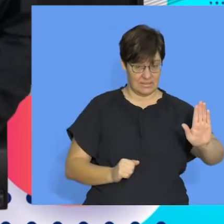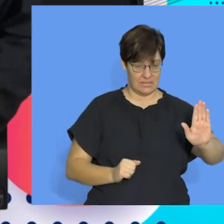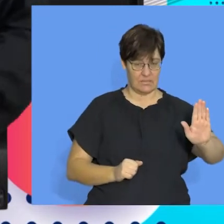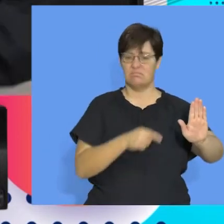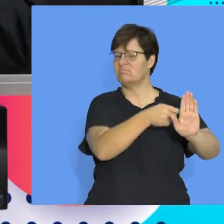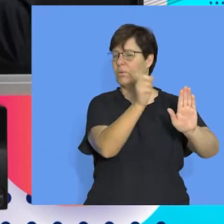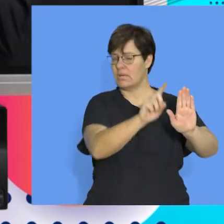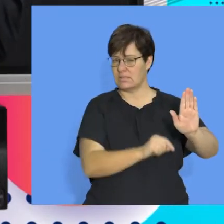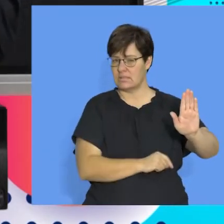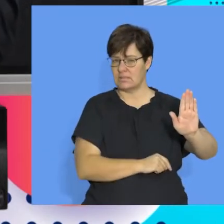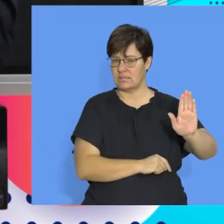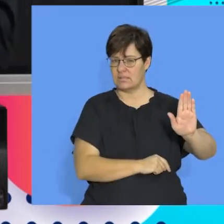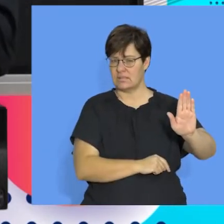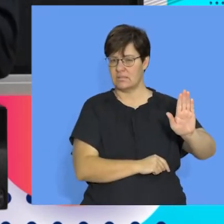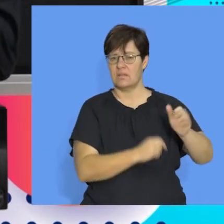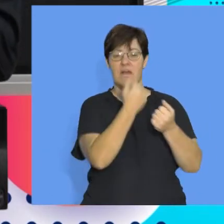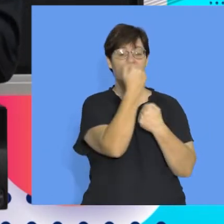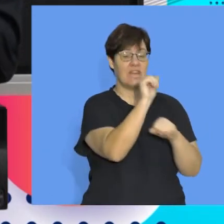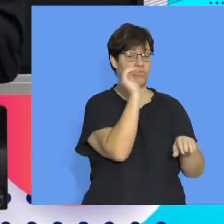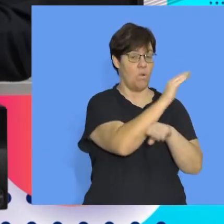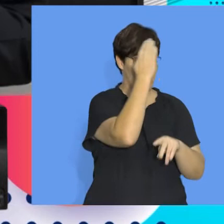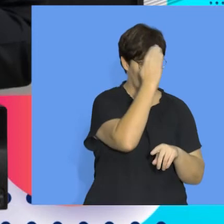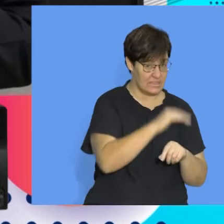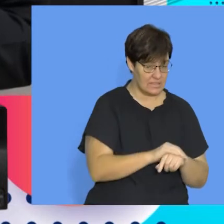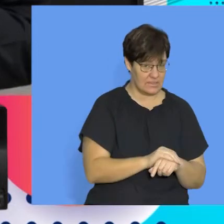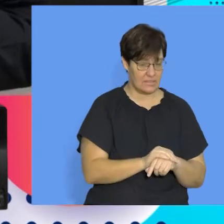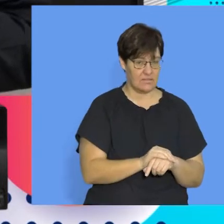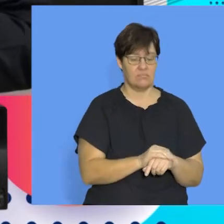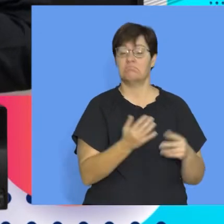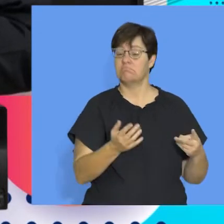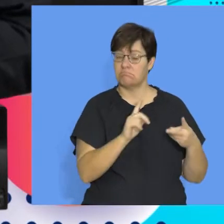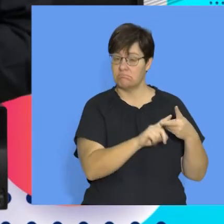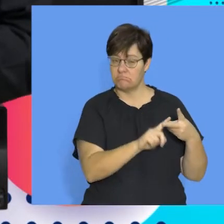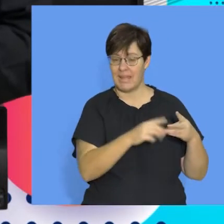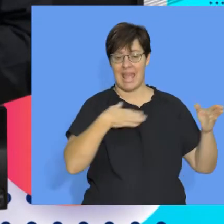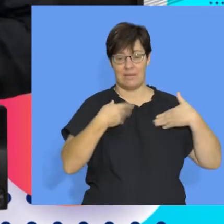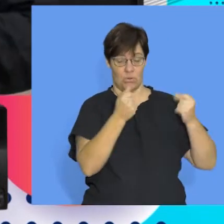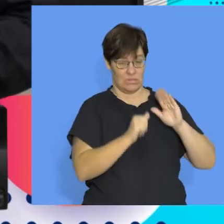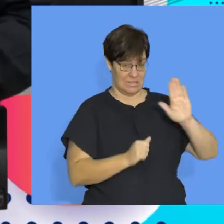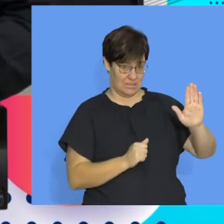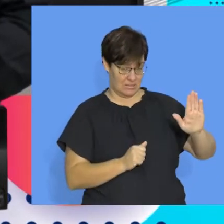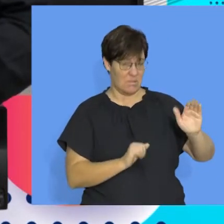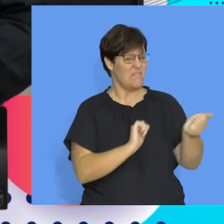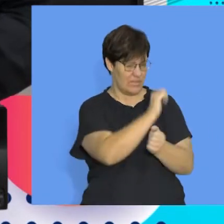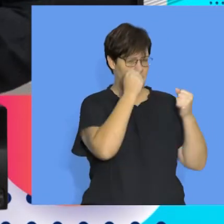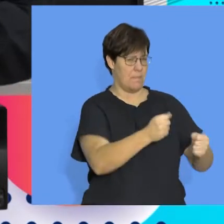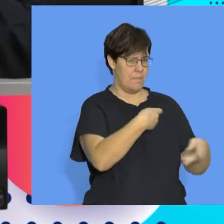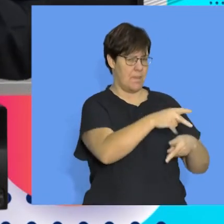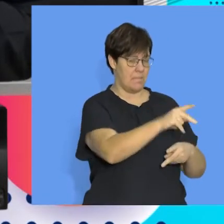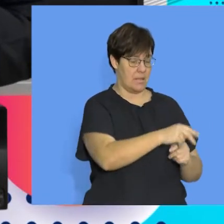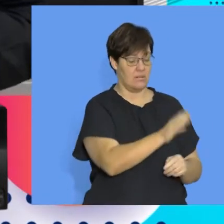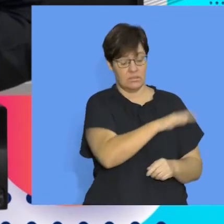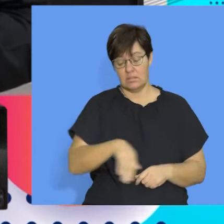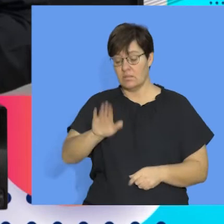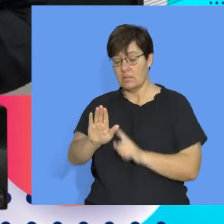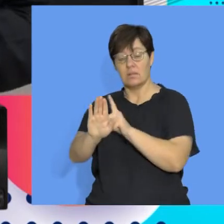be your factory overheads and your admin cost. Then you have your